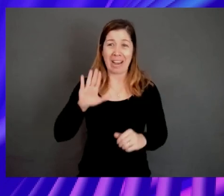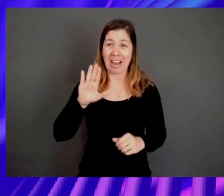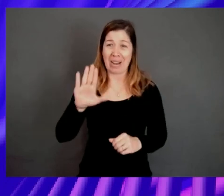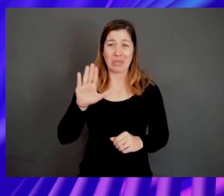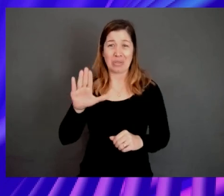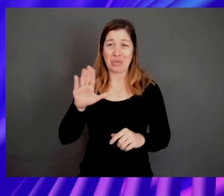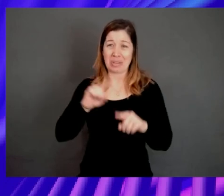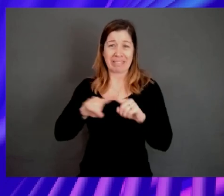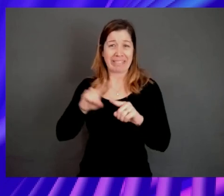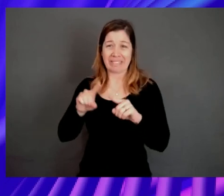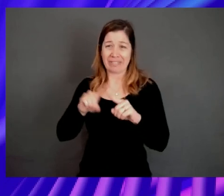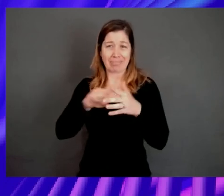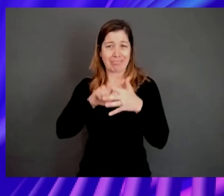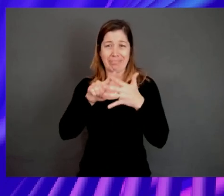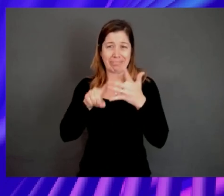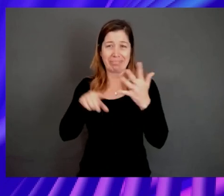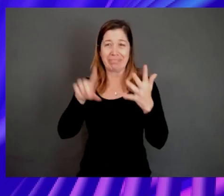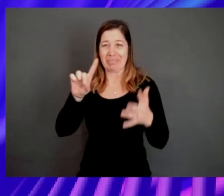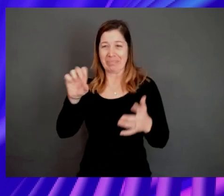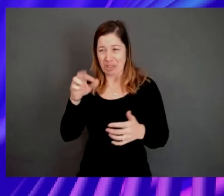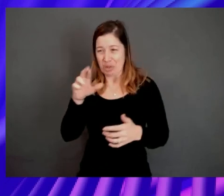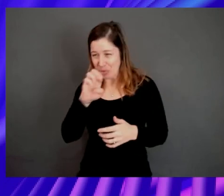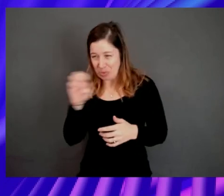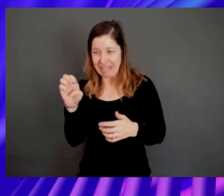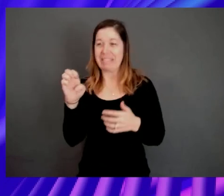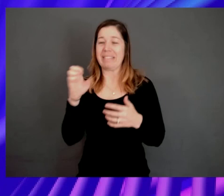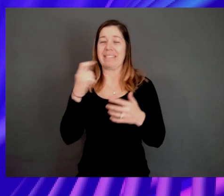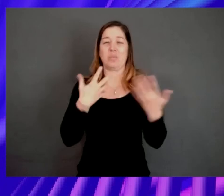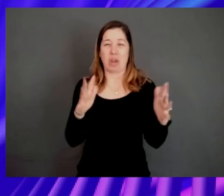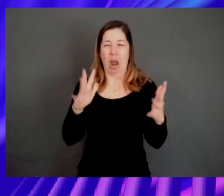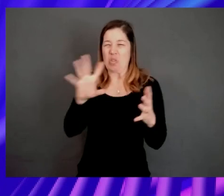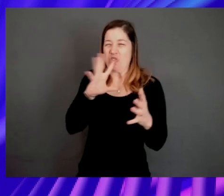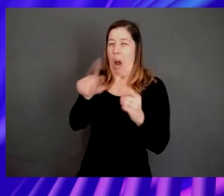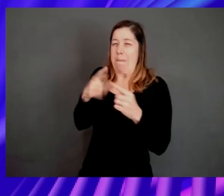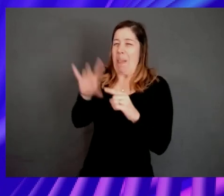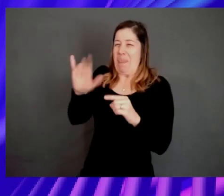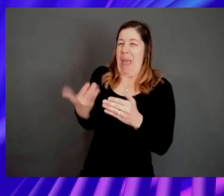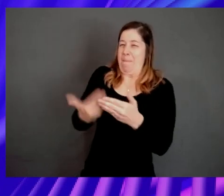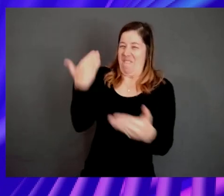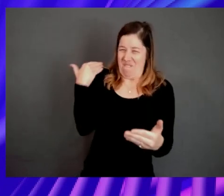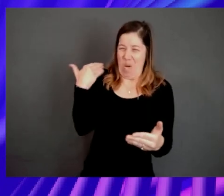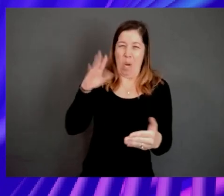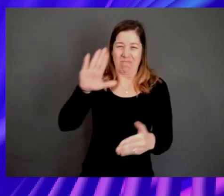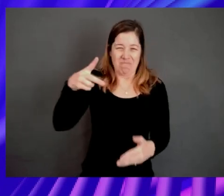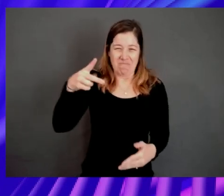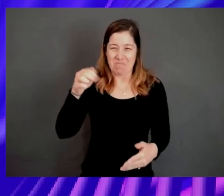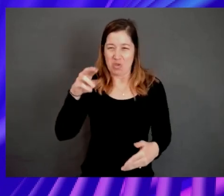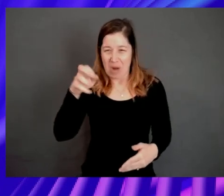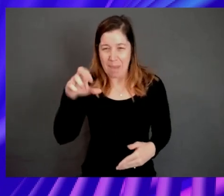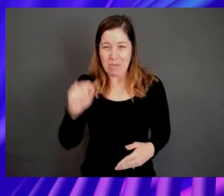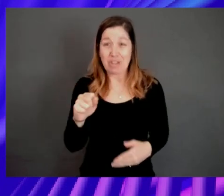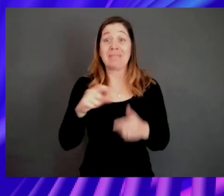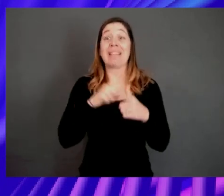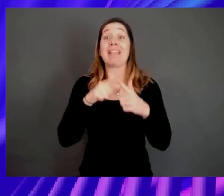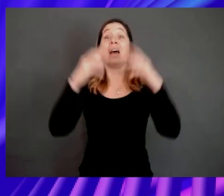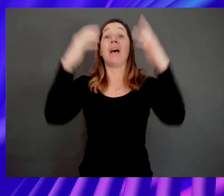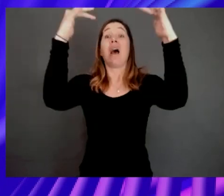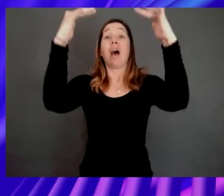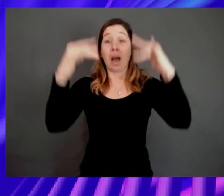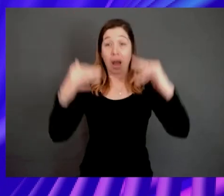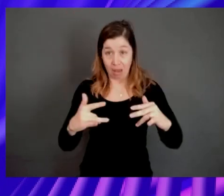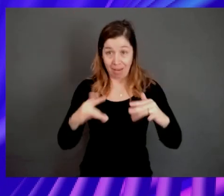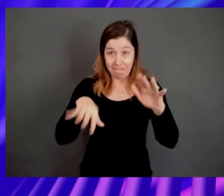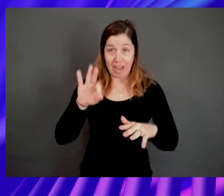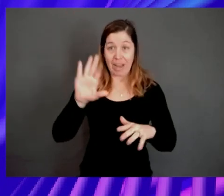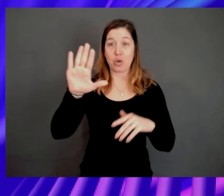pipeline parallel degree that I already talked about, and your model parameters, and then define your training job. And then you can run